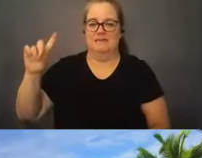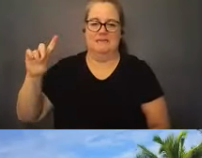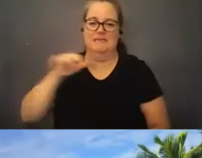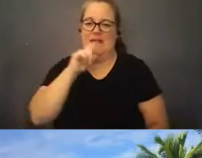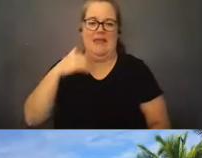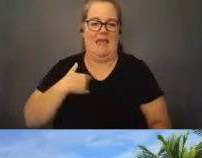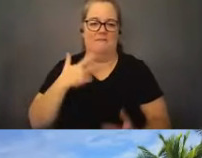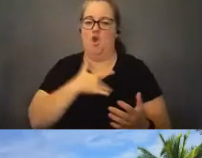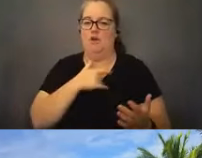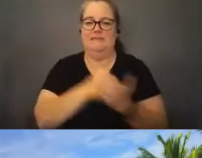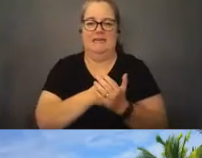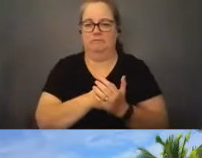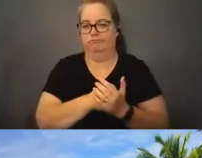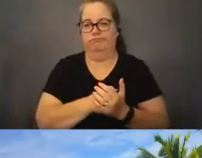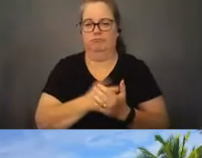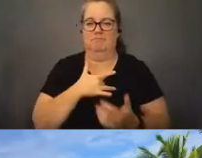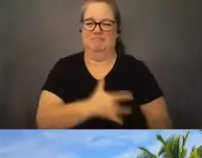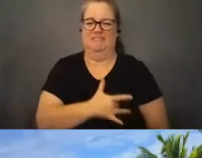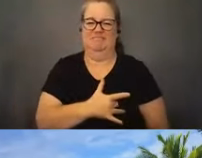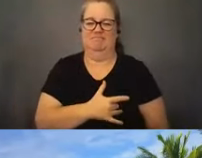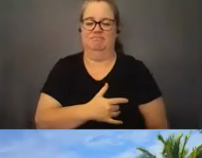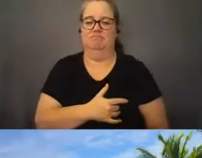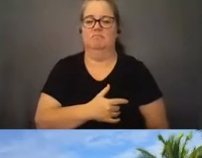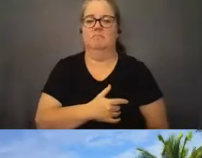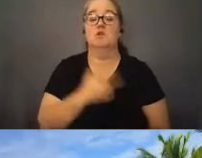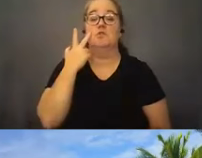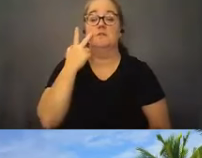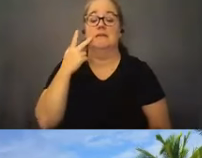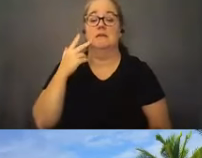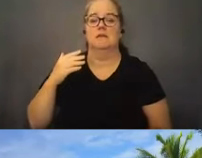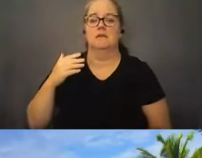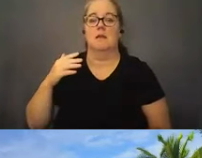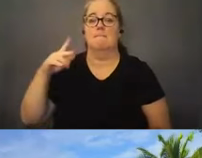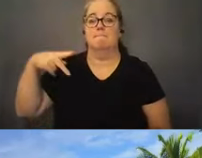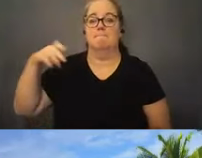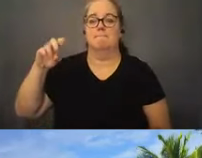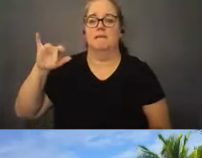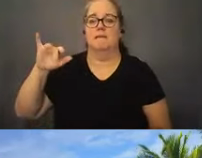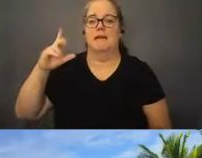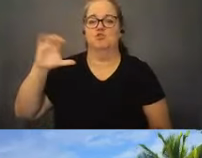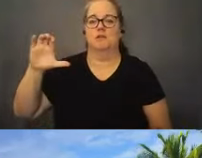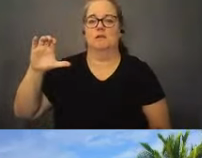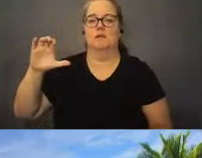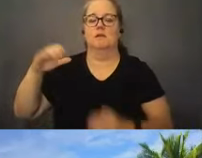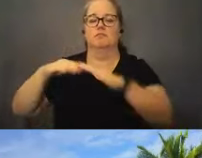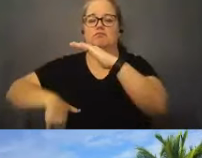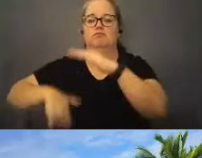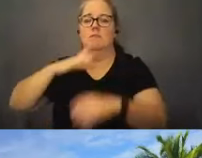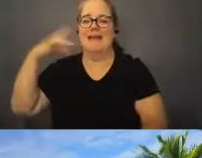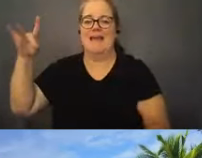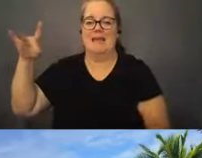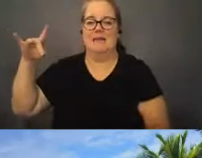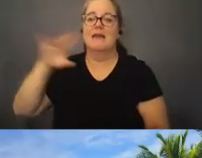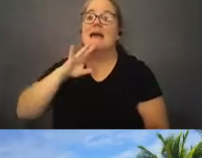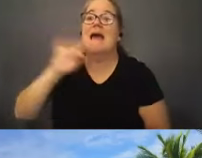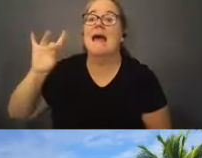use AED too much. So you can see there, the pediatric is for under age 8 and under 55